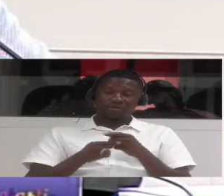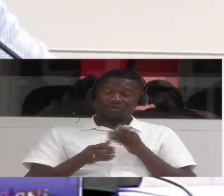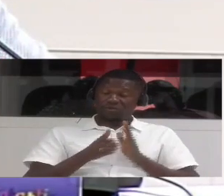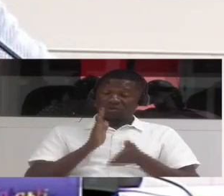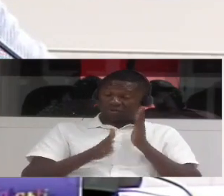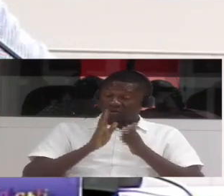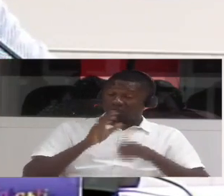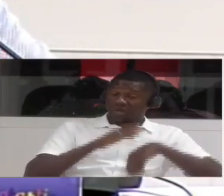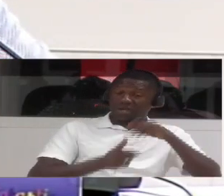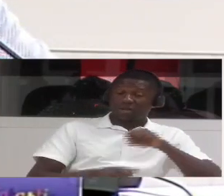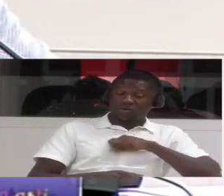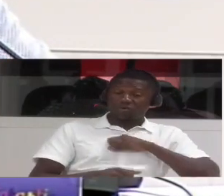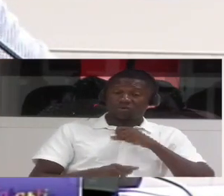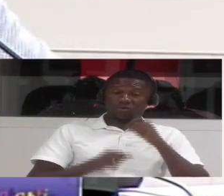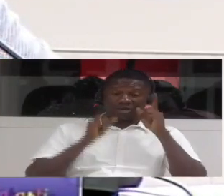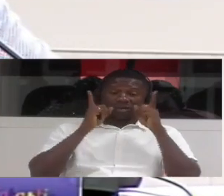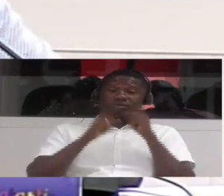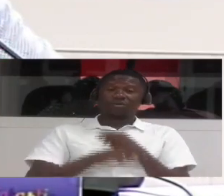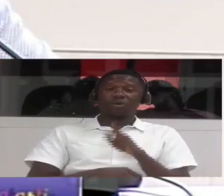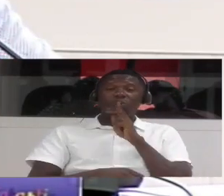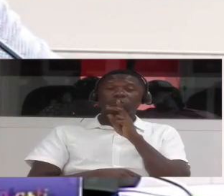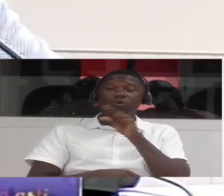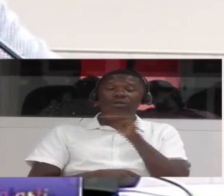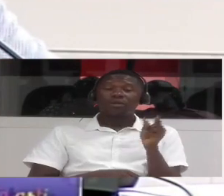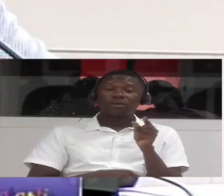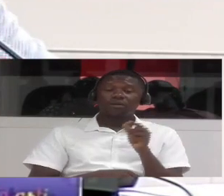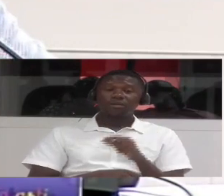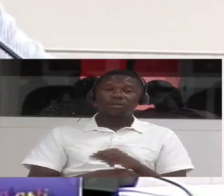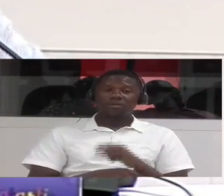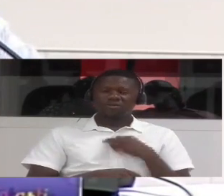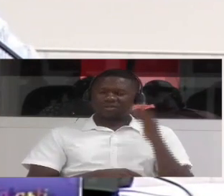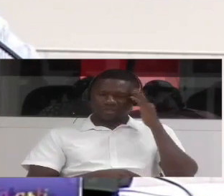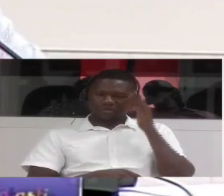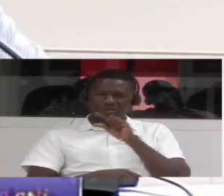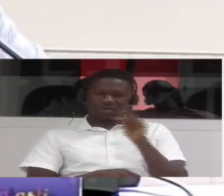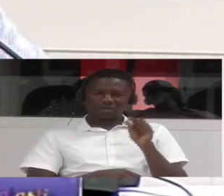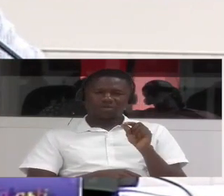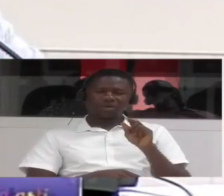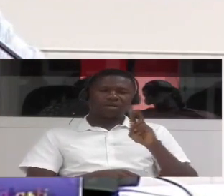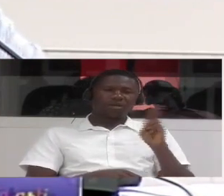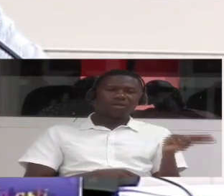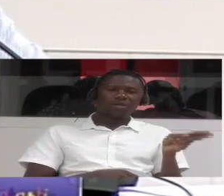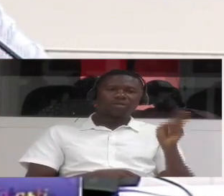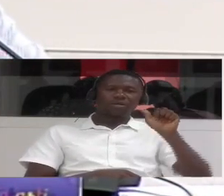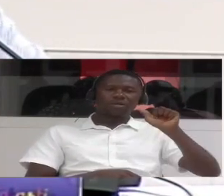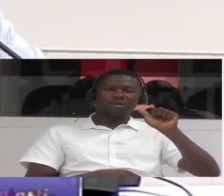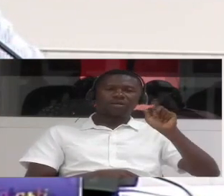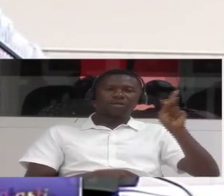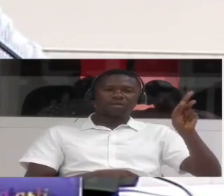for her life. Who was that magistrate? It was Hakim. I wouldn't get the first name, but